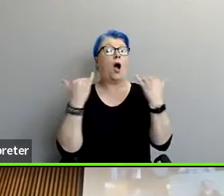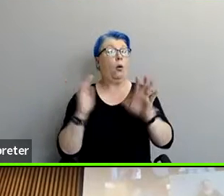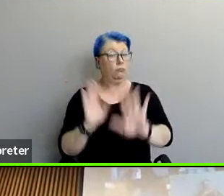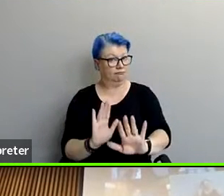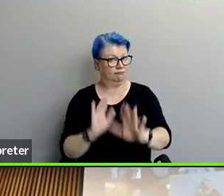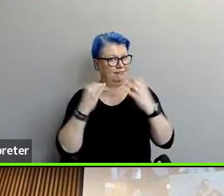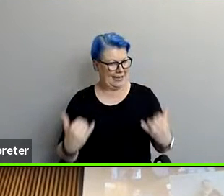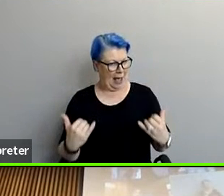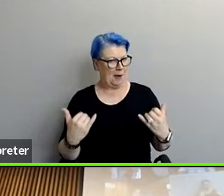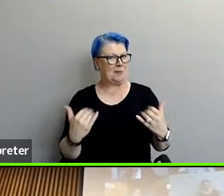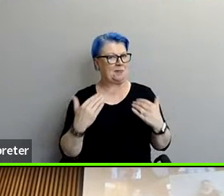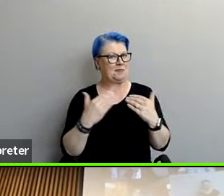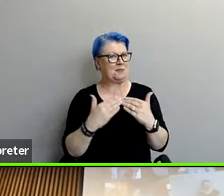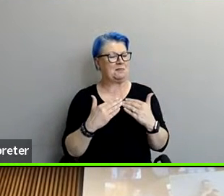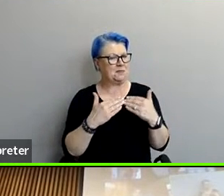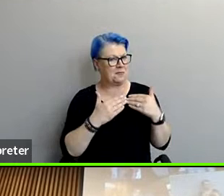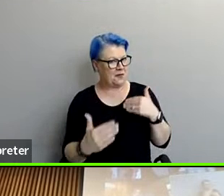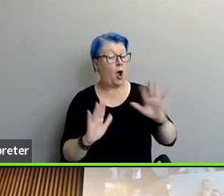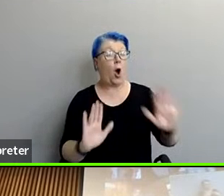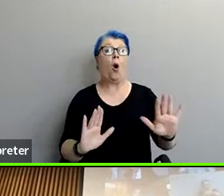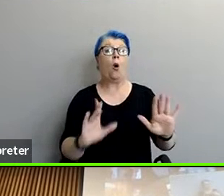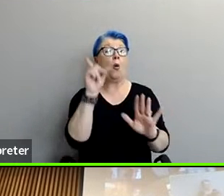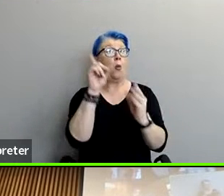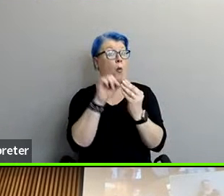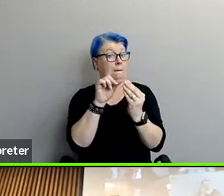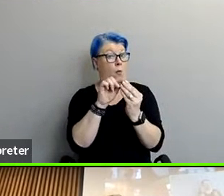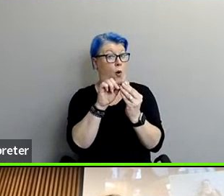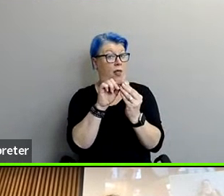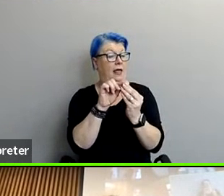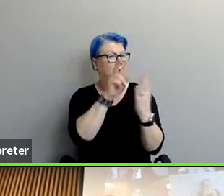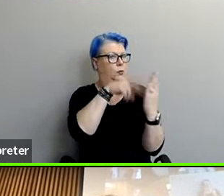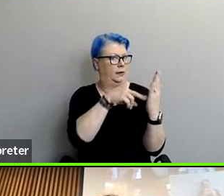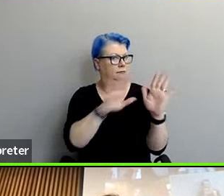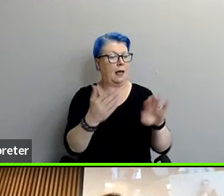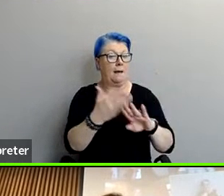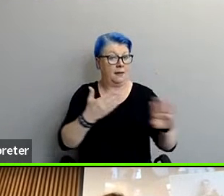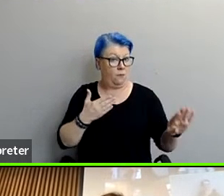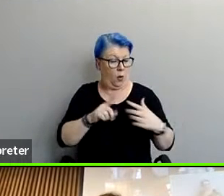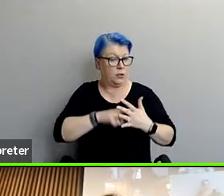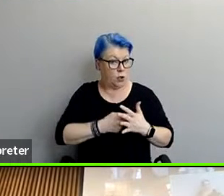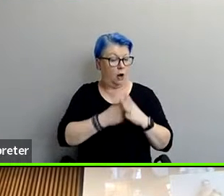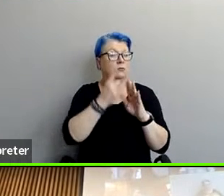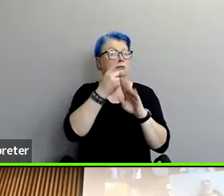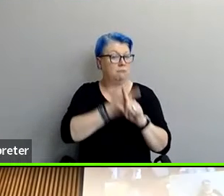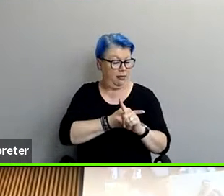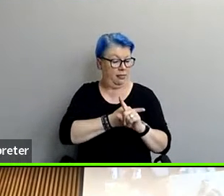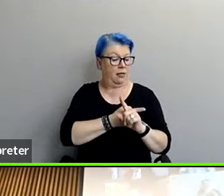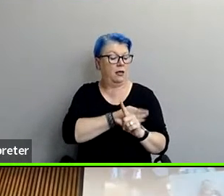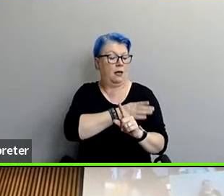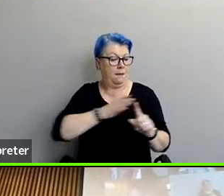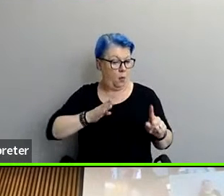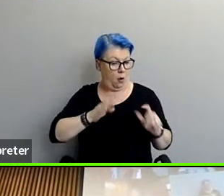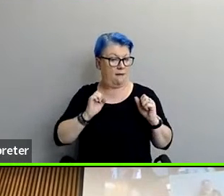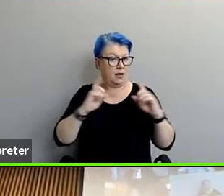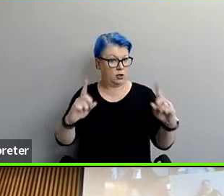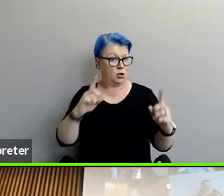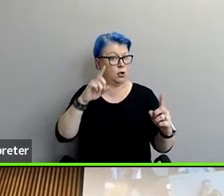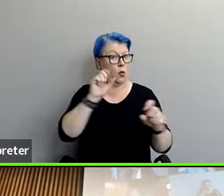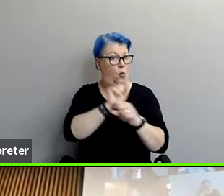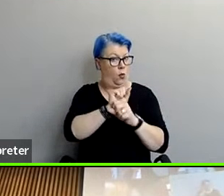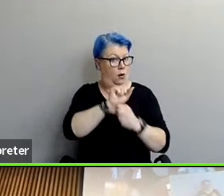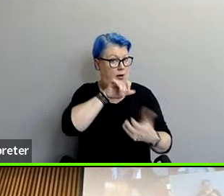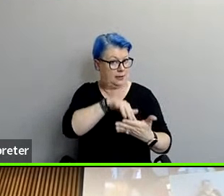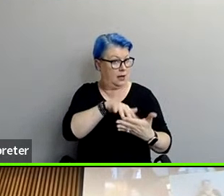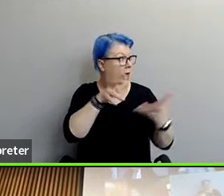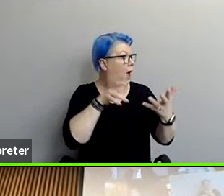read. Sorry. Before we start our monthly SSD Board of Education work study, I would like to take a moment